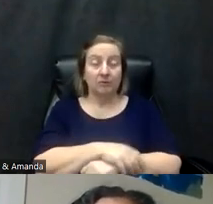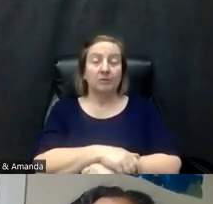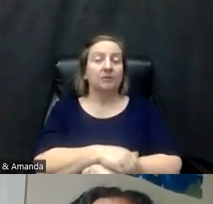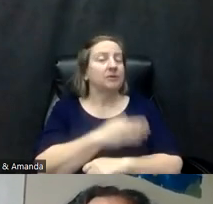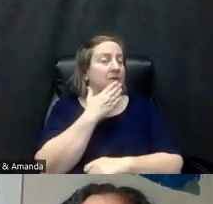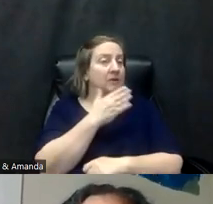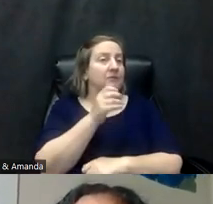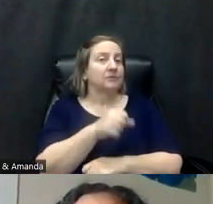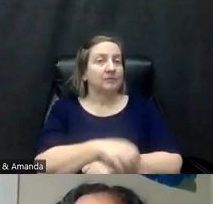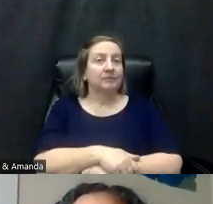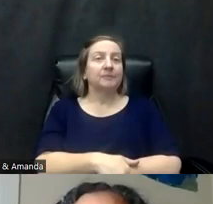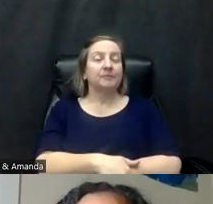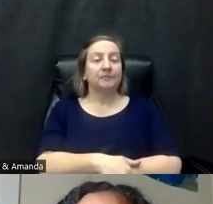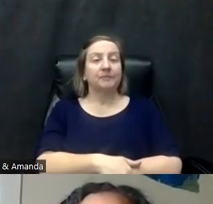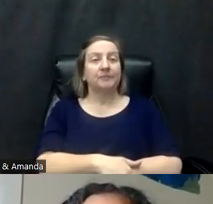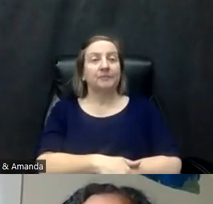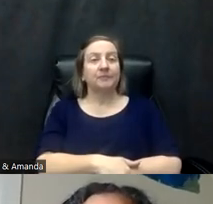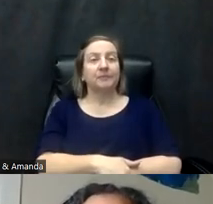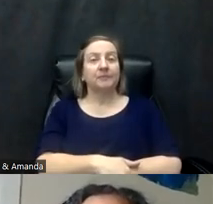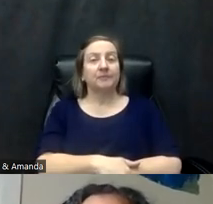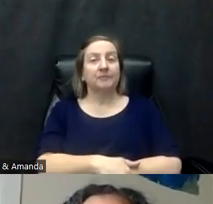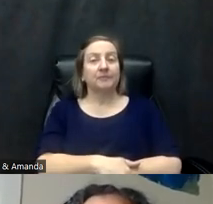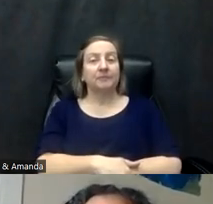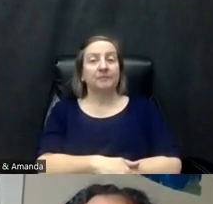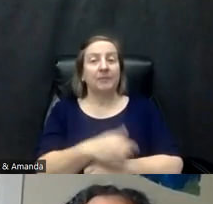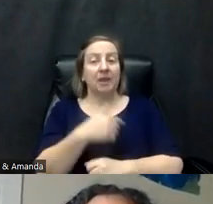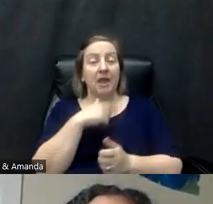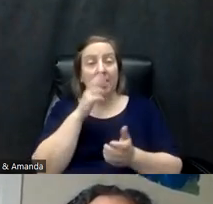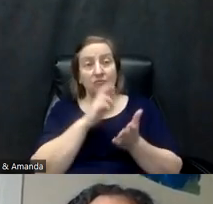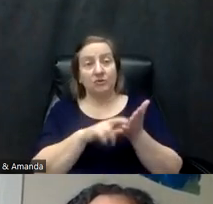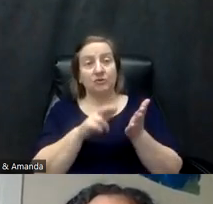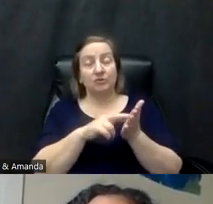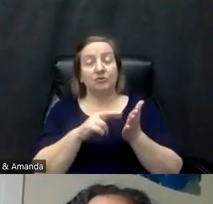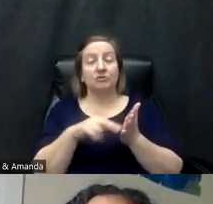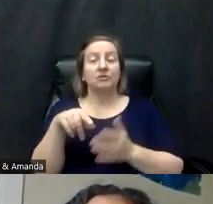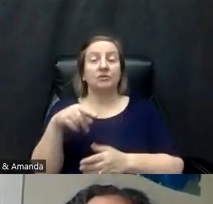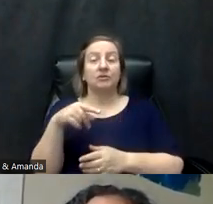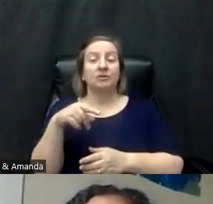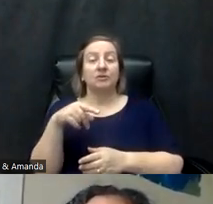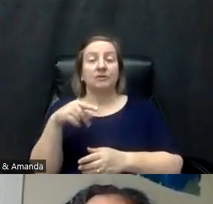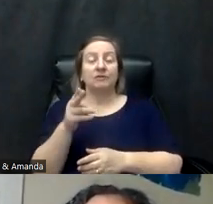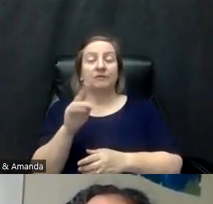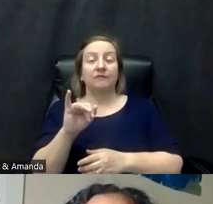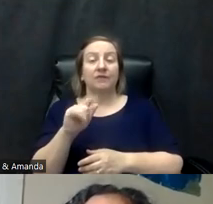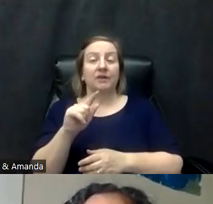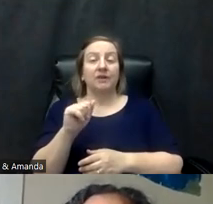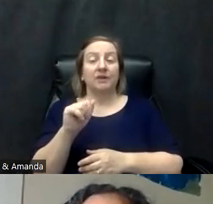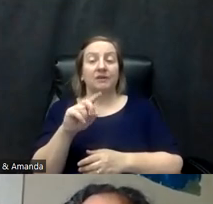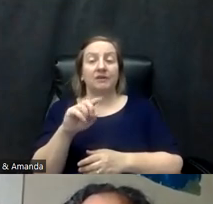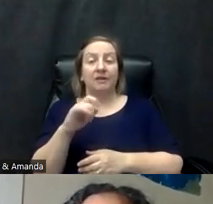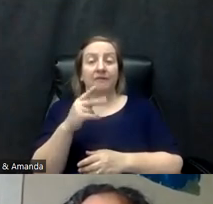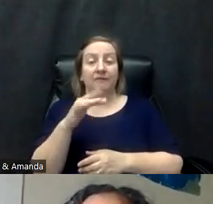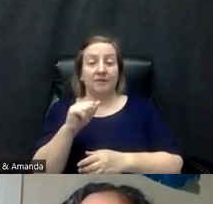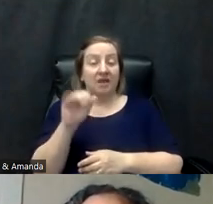you. Sure. So I researched Philadelphia, and Philadelphia's case is